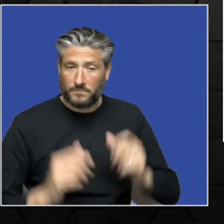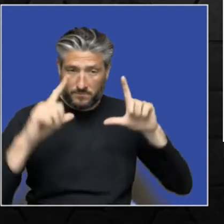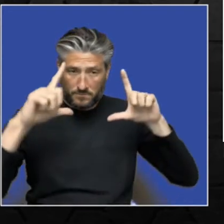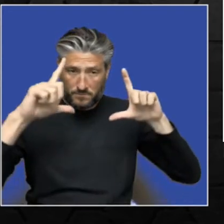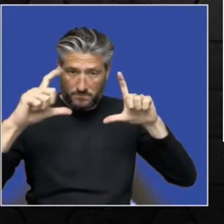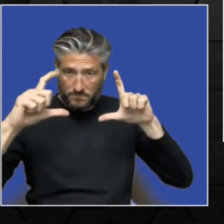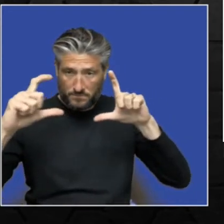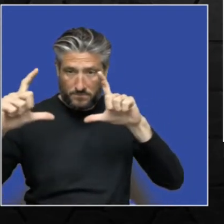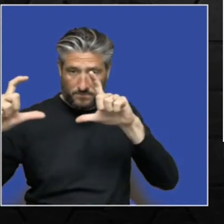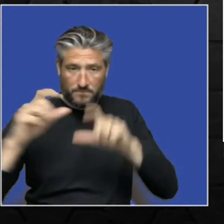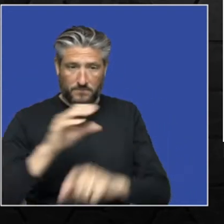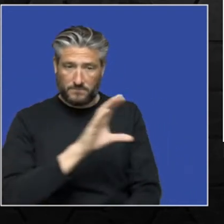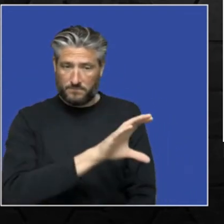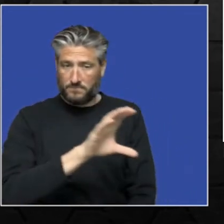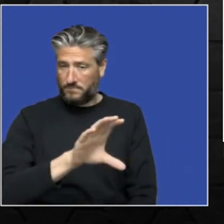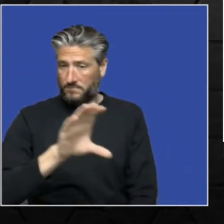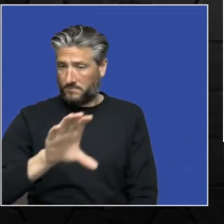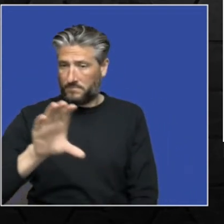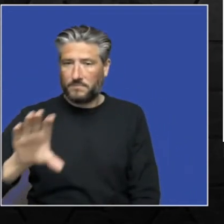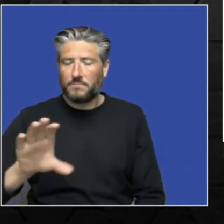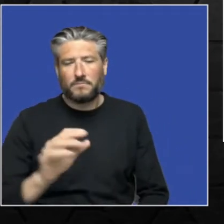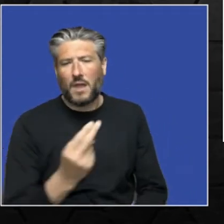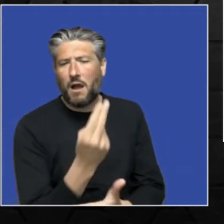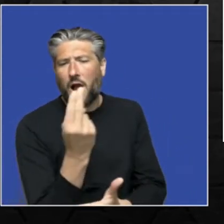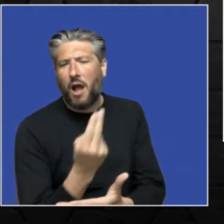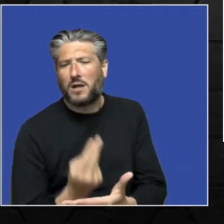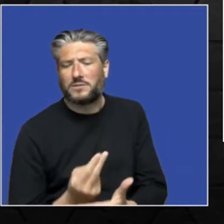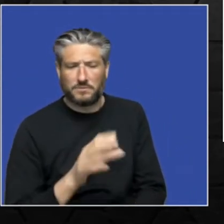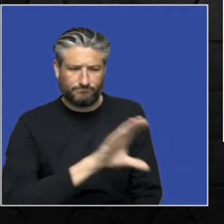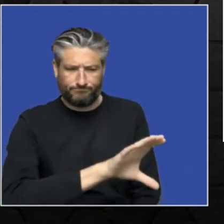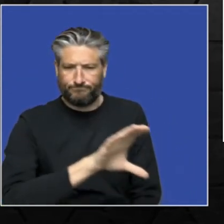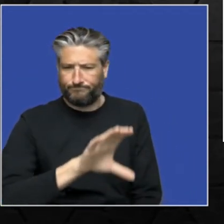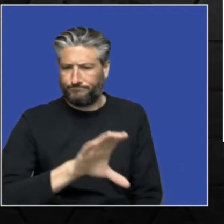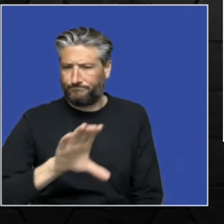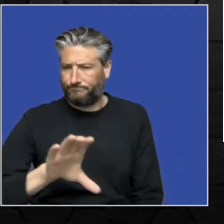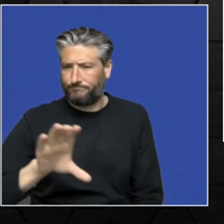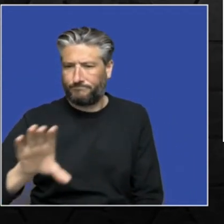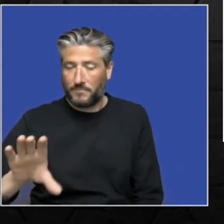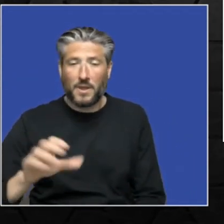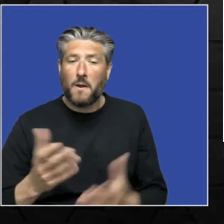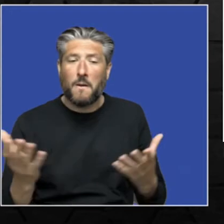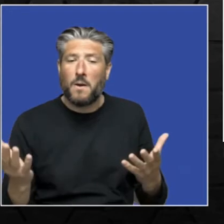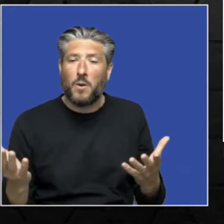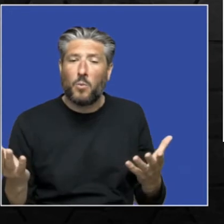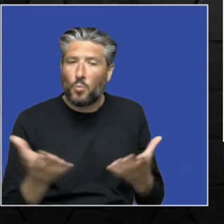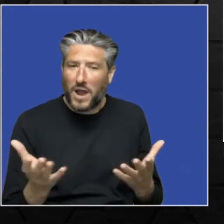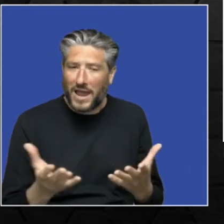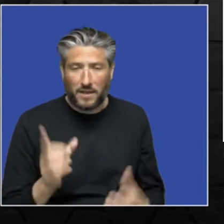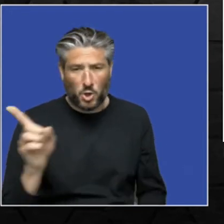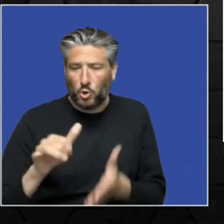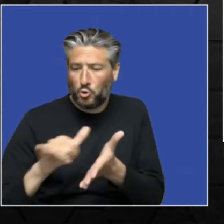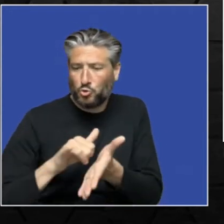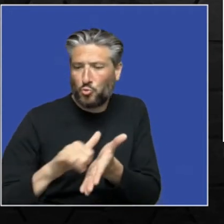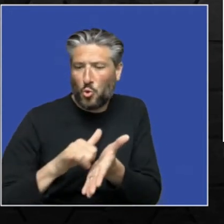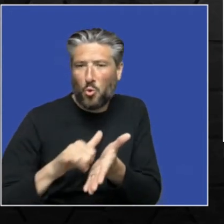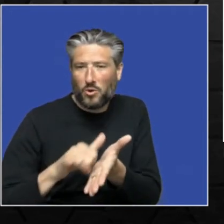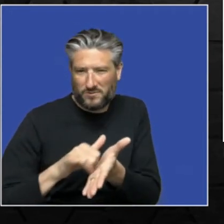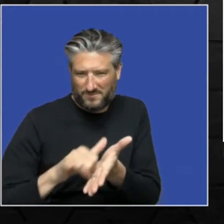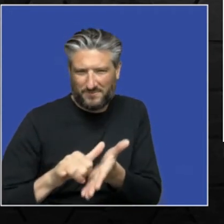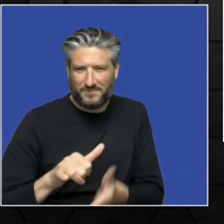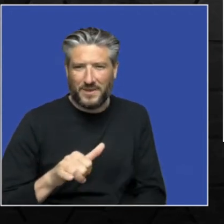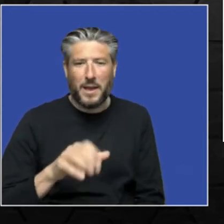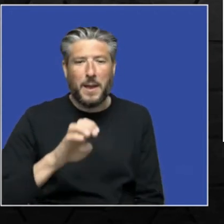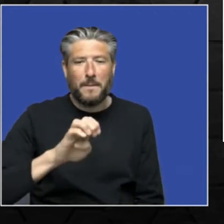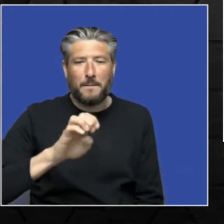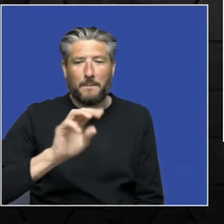of actual art pieces that have been sourced from the Met. Okay, so this is the Met gallery, right? And these are the actual